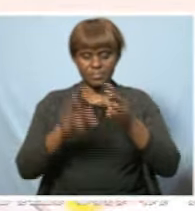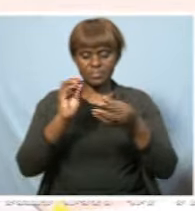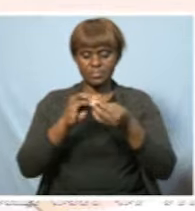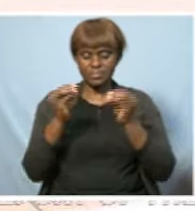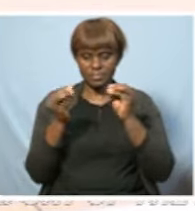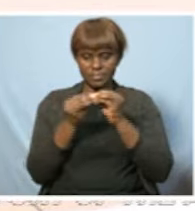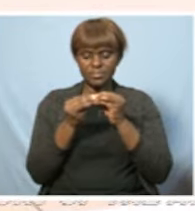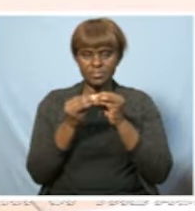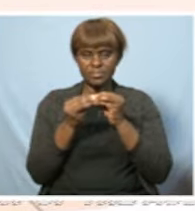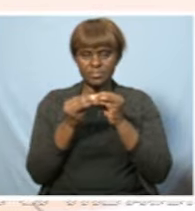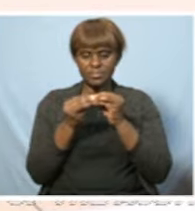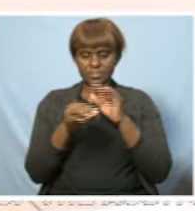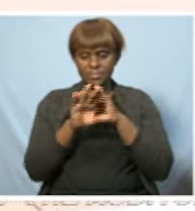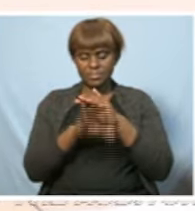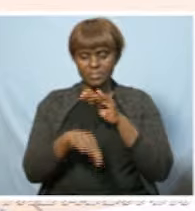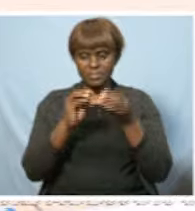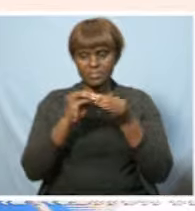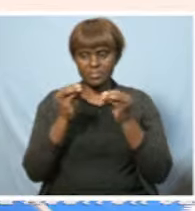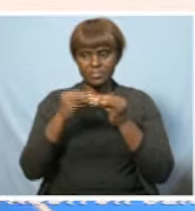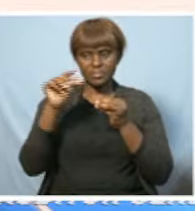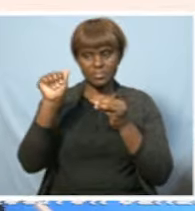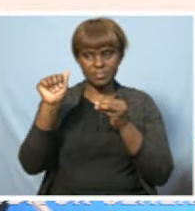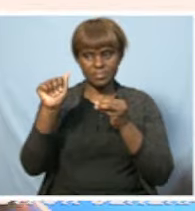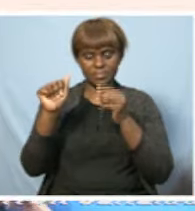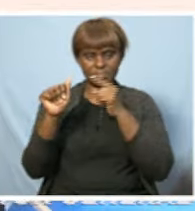Appendix A,